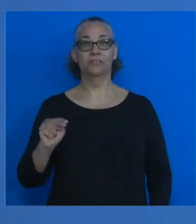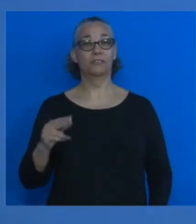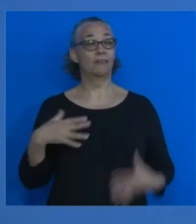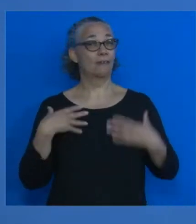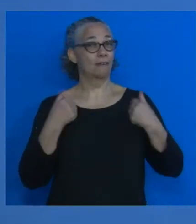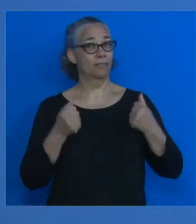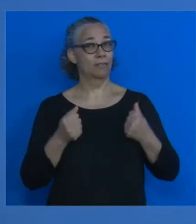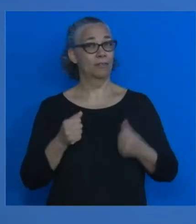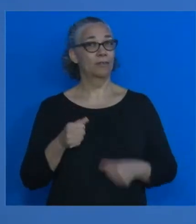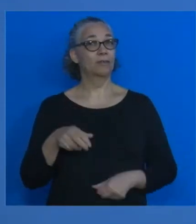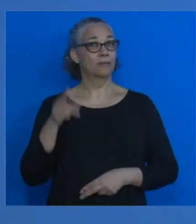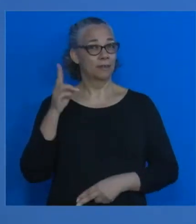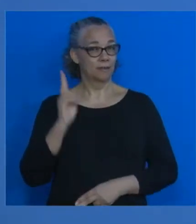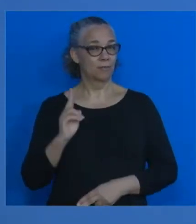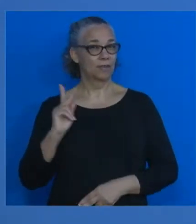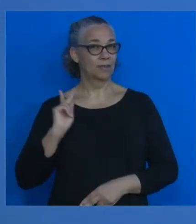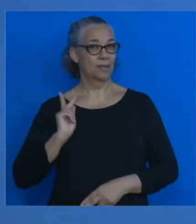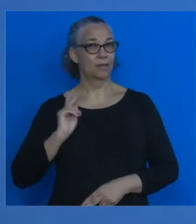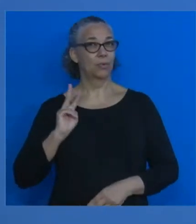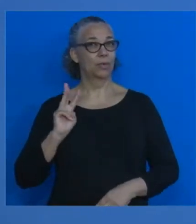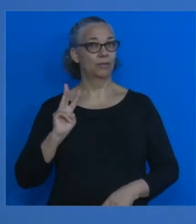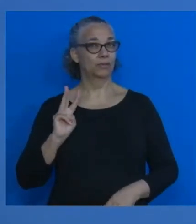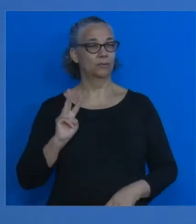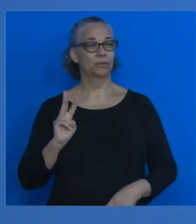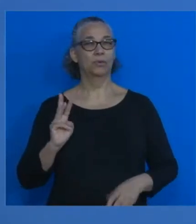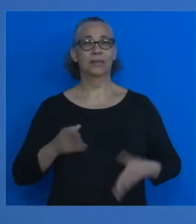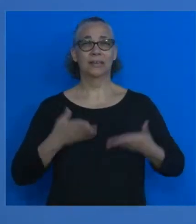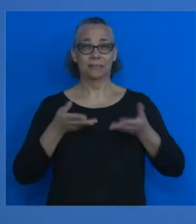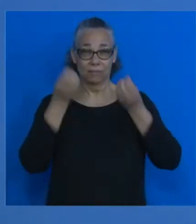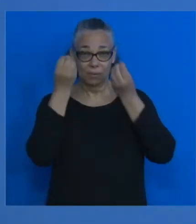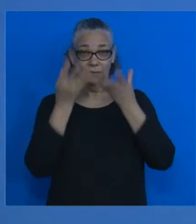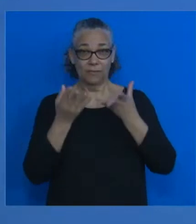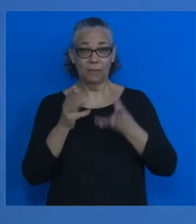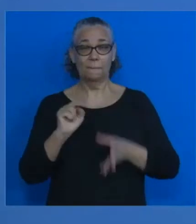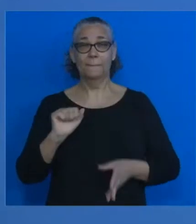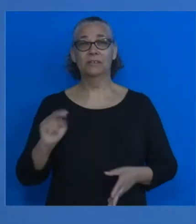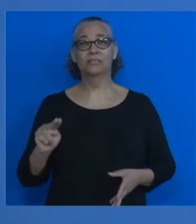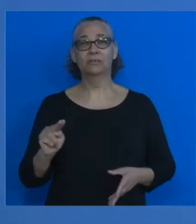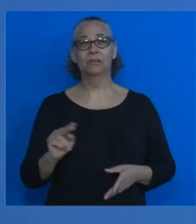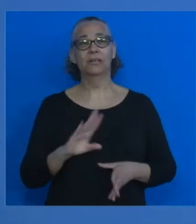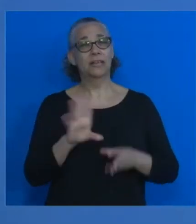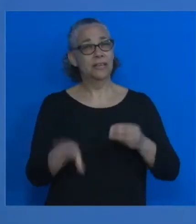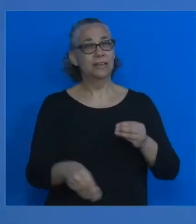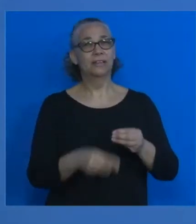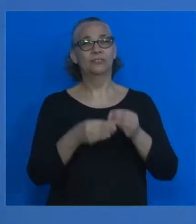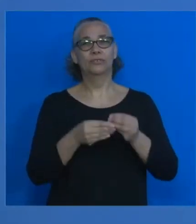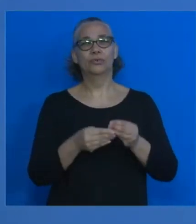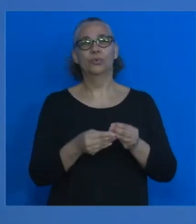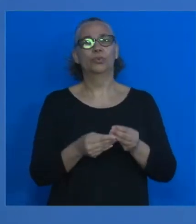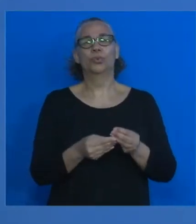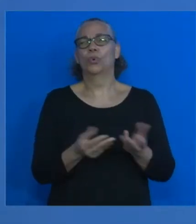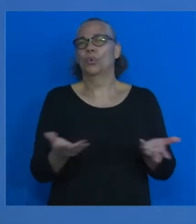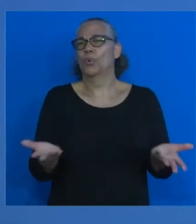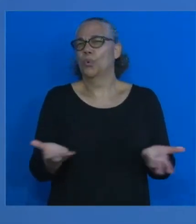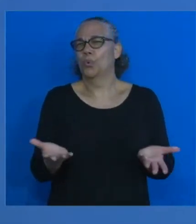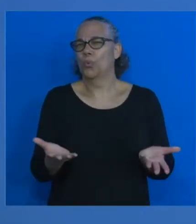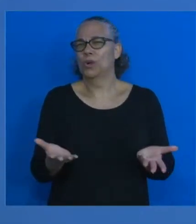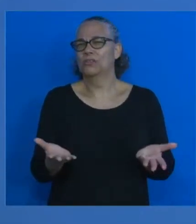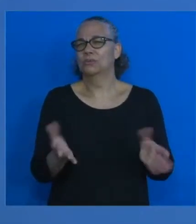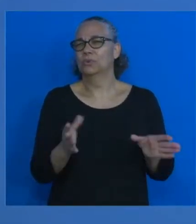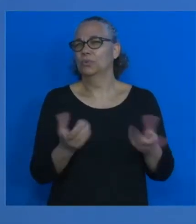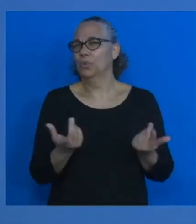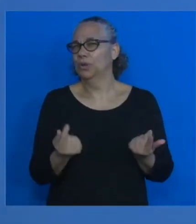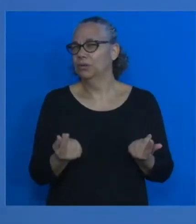Kim Wilson, who are providing an update on the latest from her ministry, in addition to additional measures which will be taken to